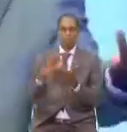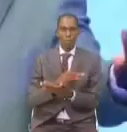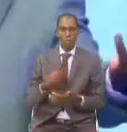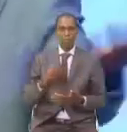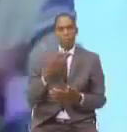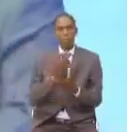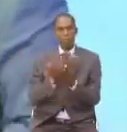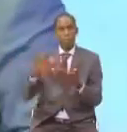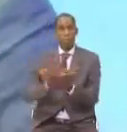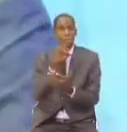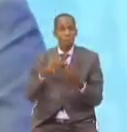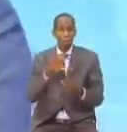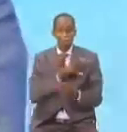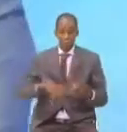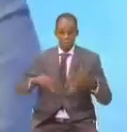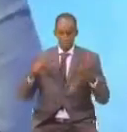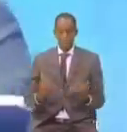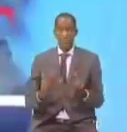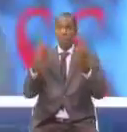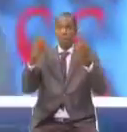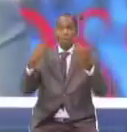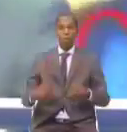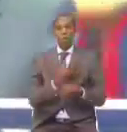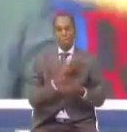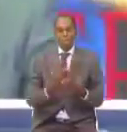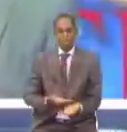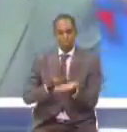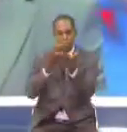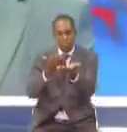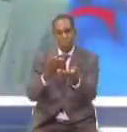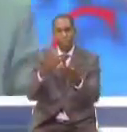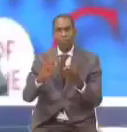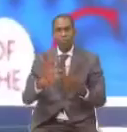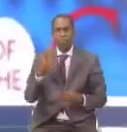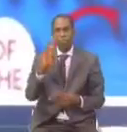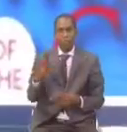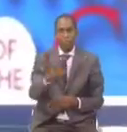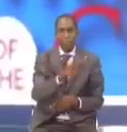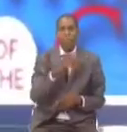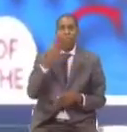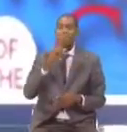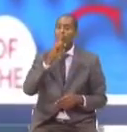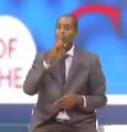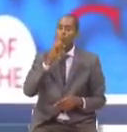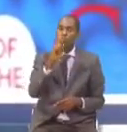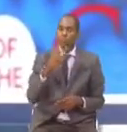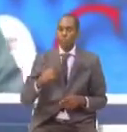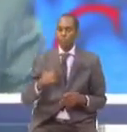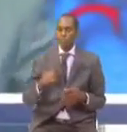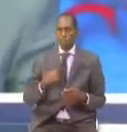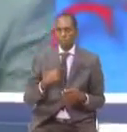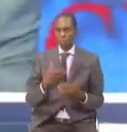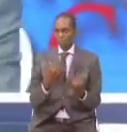when Christ now comes and he presents to them the real garment. Now,